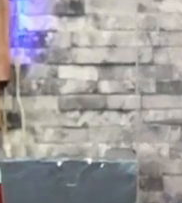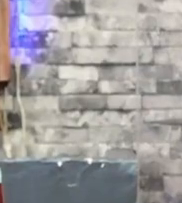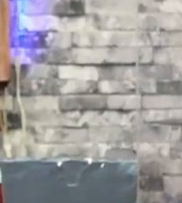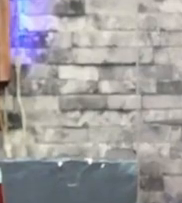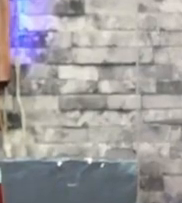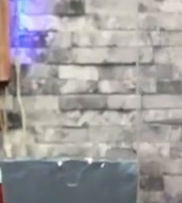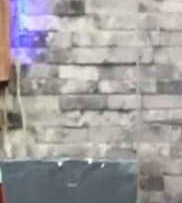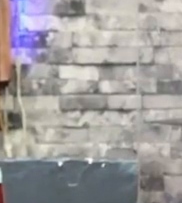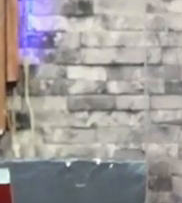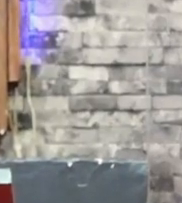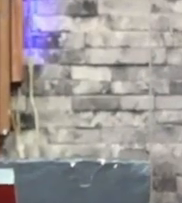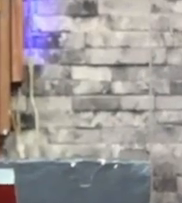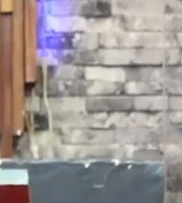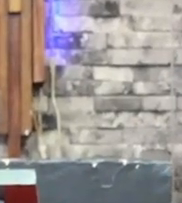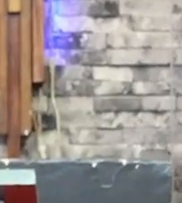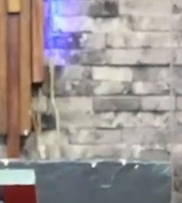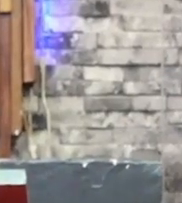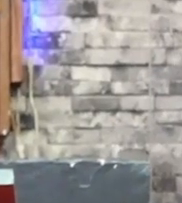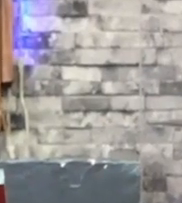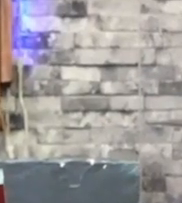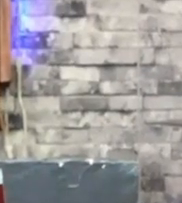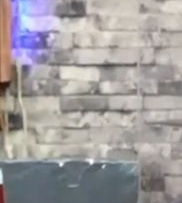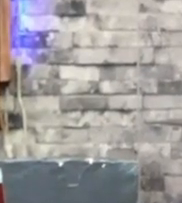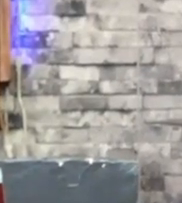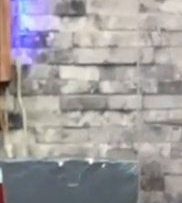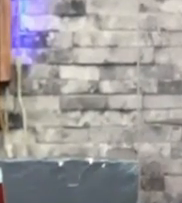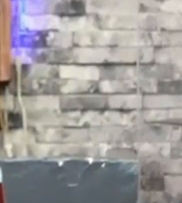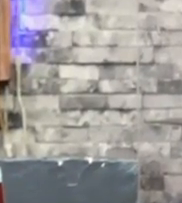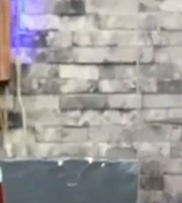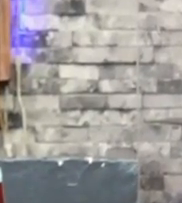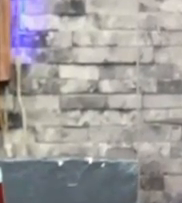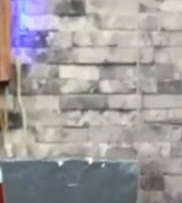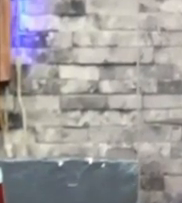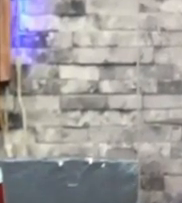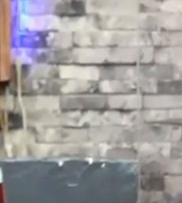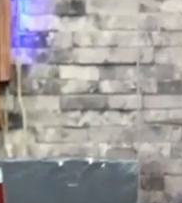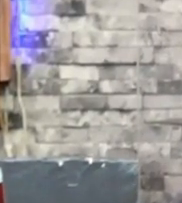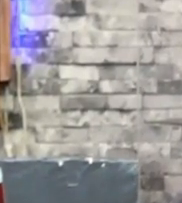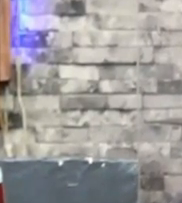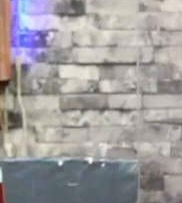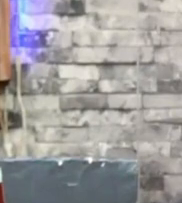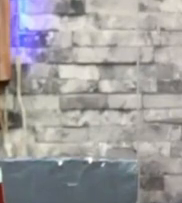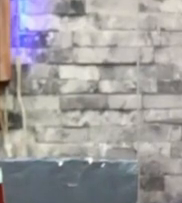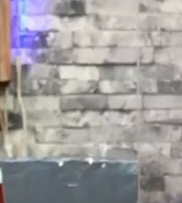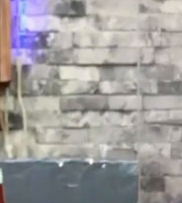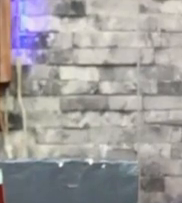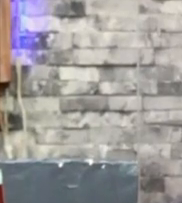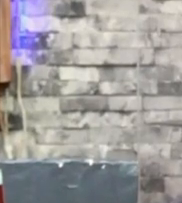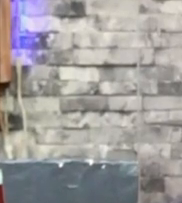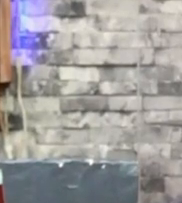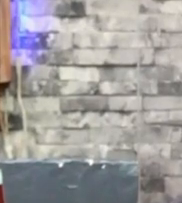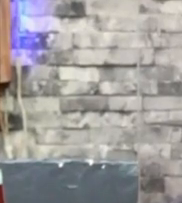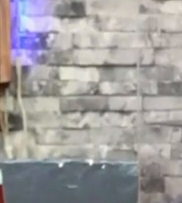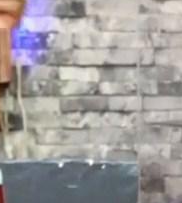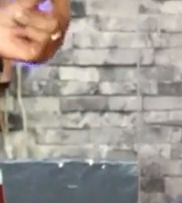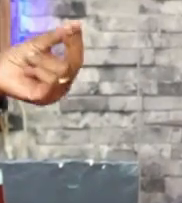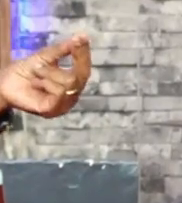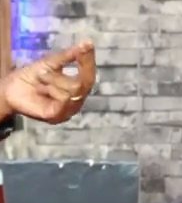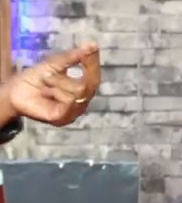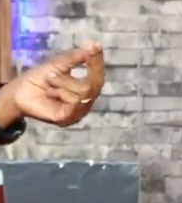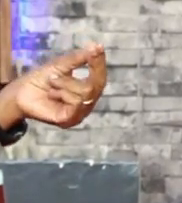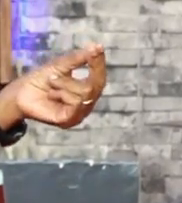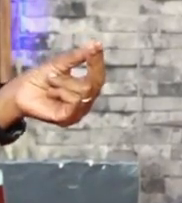to is law. Iyo ni sheria. But the second one, I need to. Ya pili, nahitaji kutoa. It's an